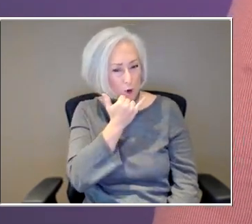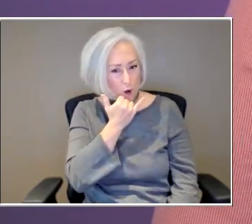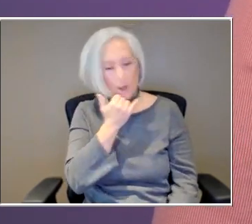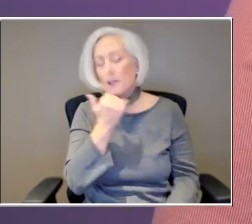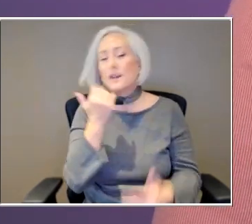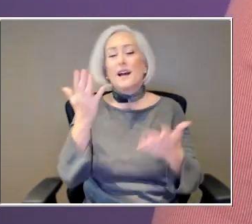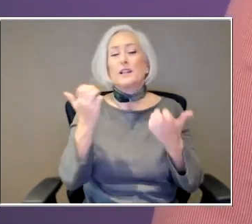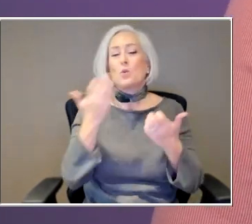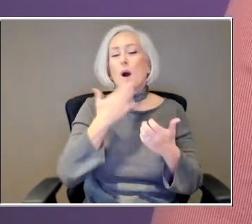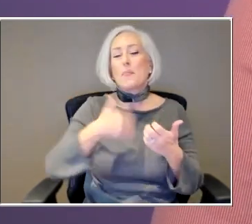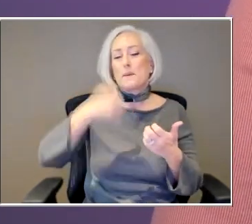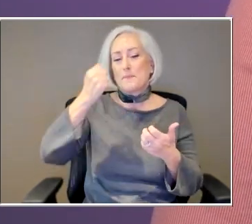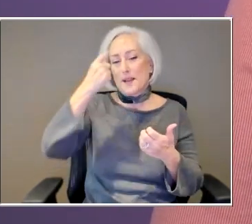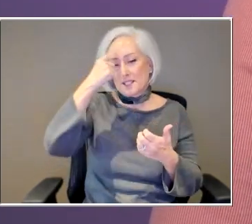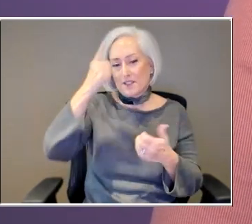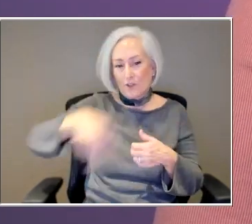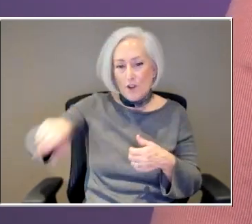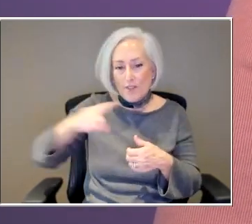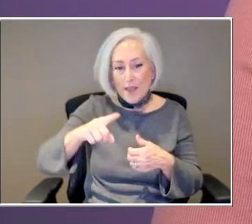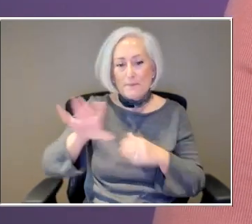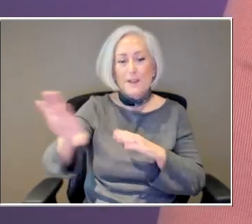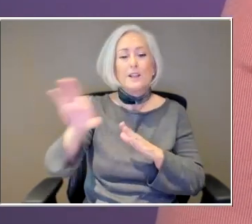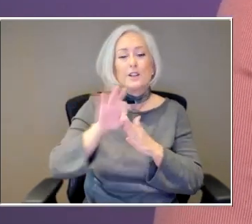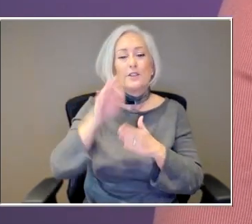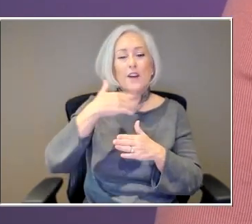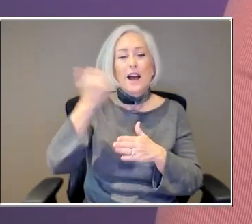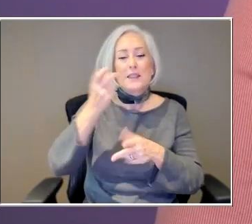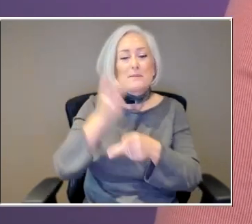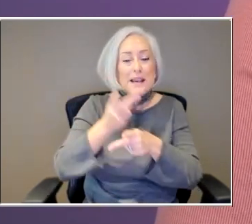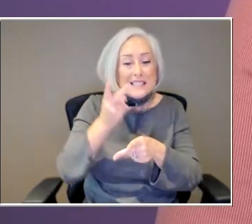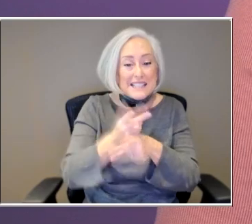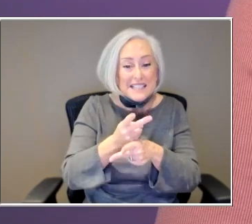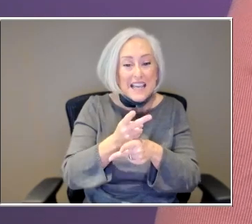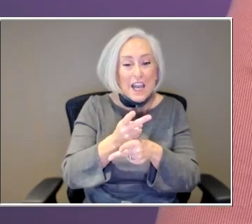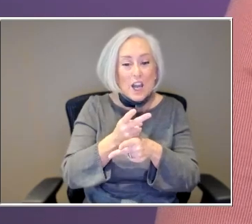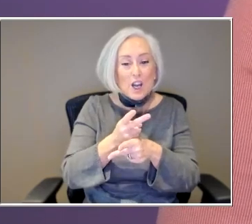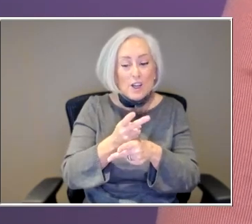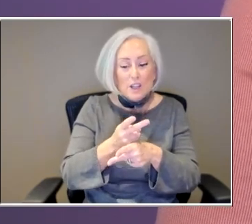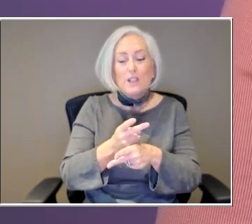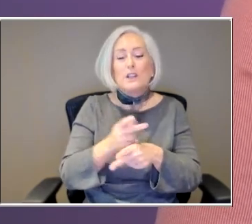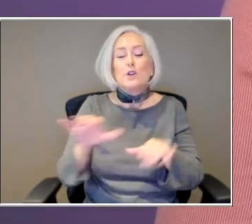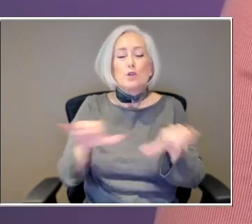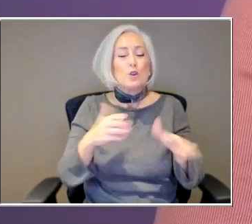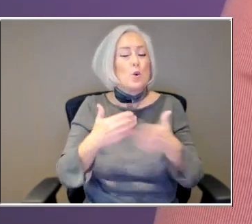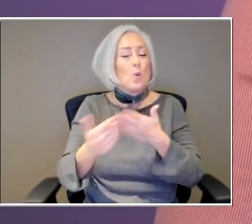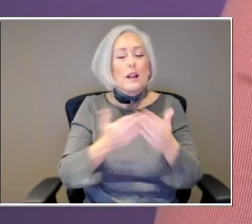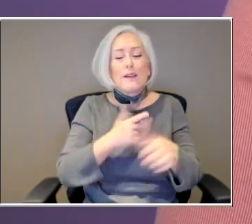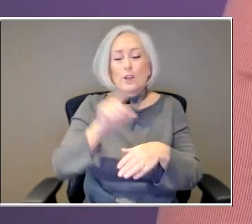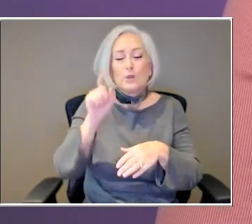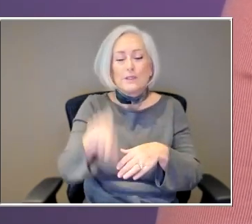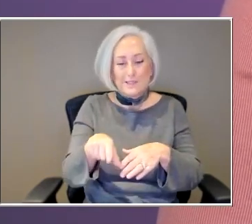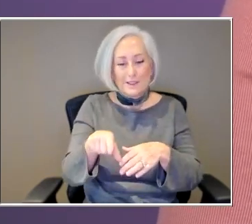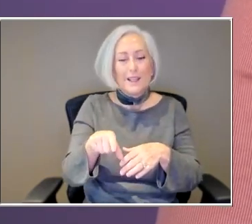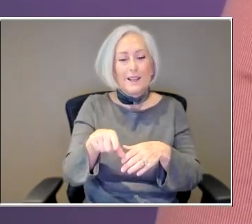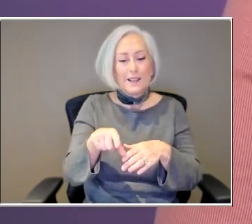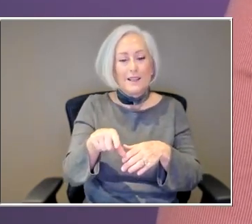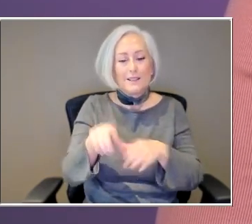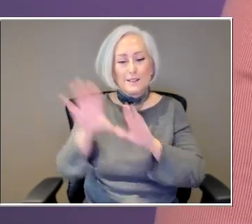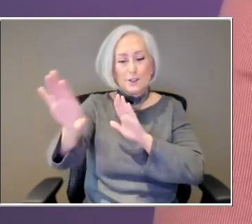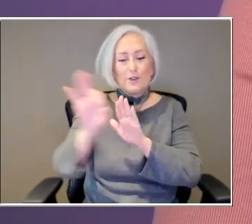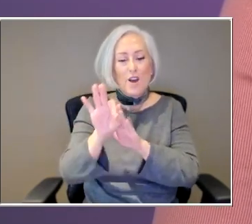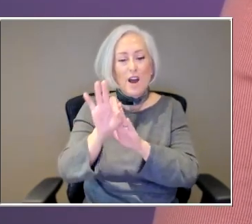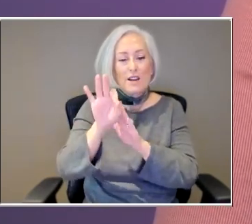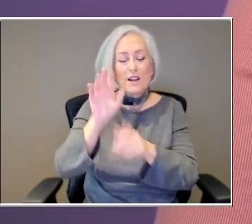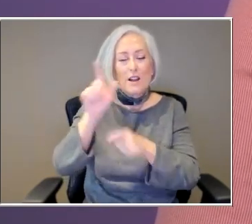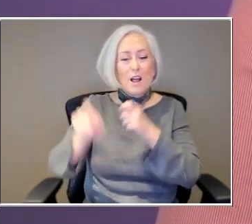you find the best care, you take that extra step to find the perfect person to care